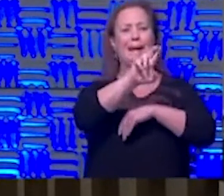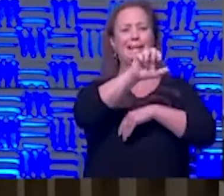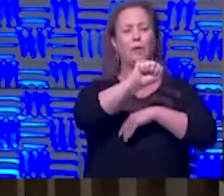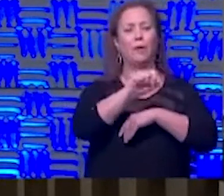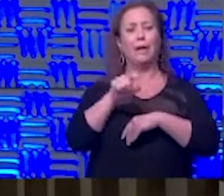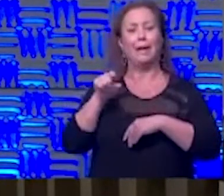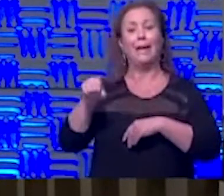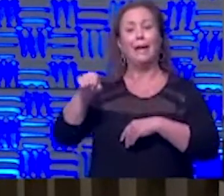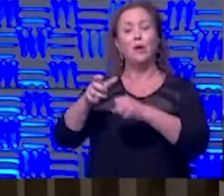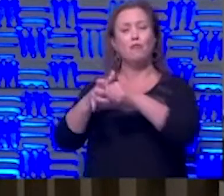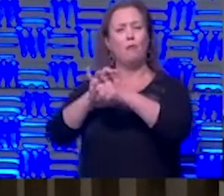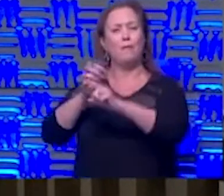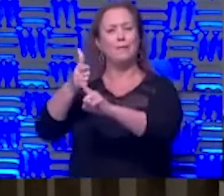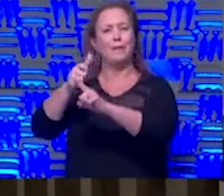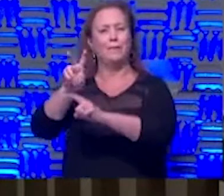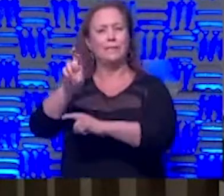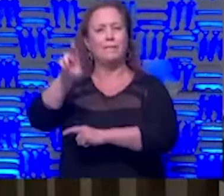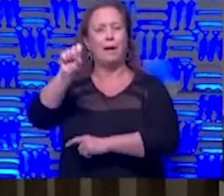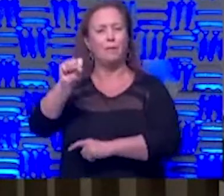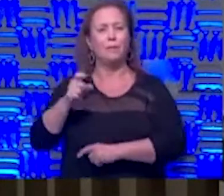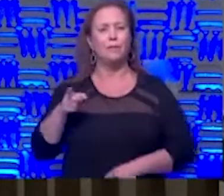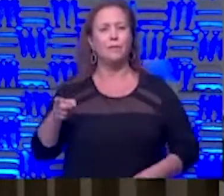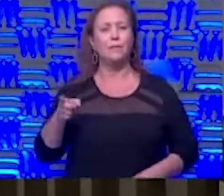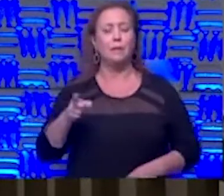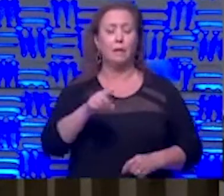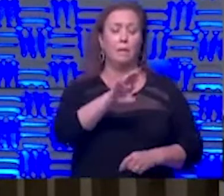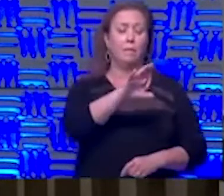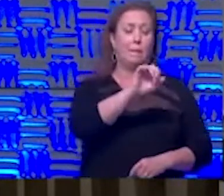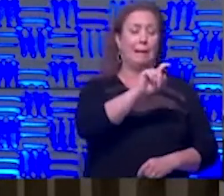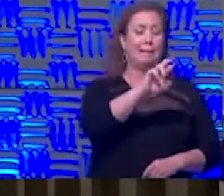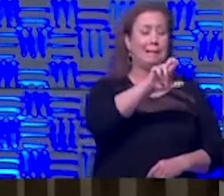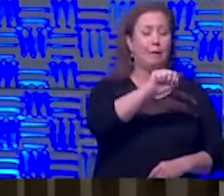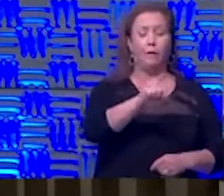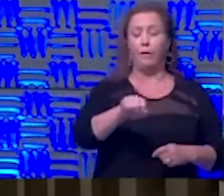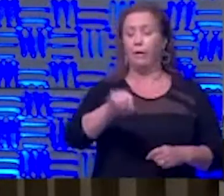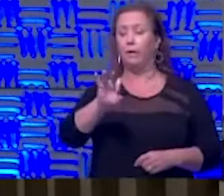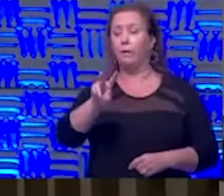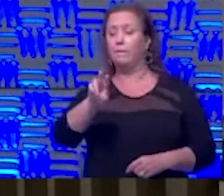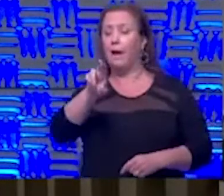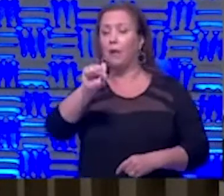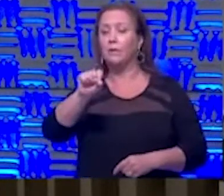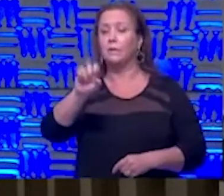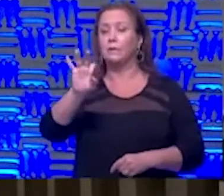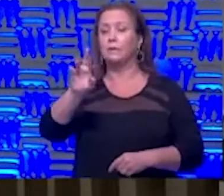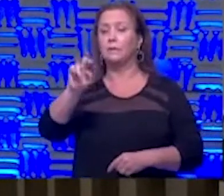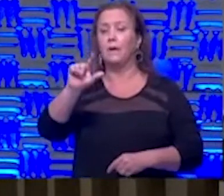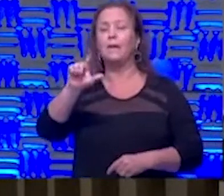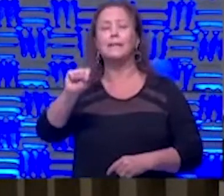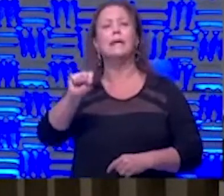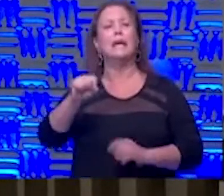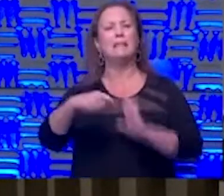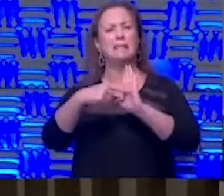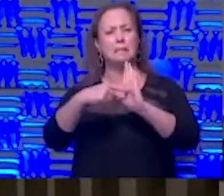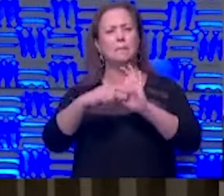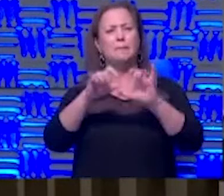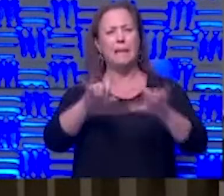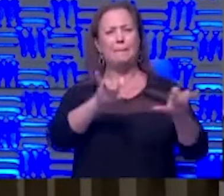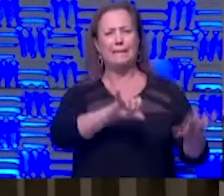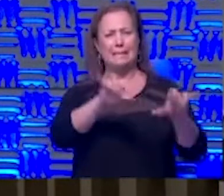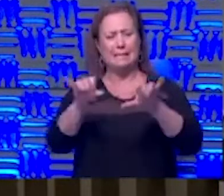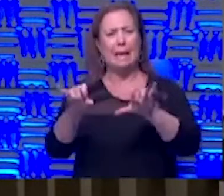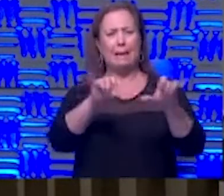of those infections, whether it's bacteria, virus, fungus, can have a lot of the same type of symptoms, a lot of the same imaging